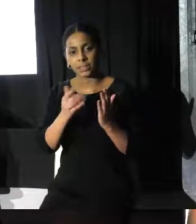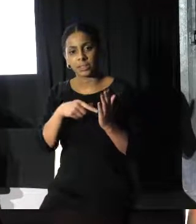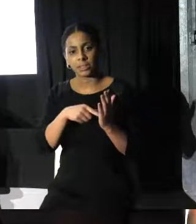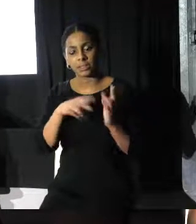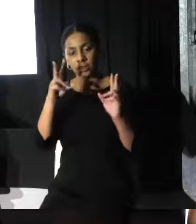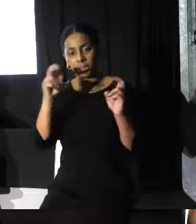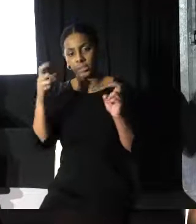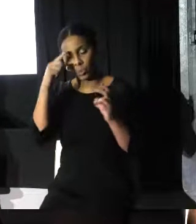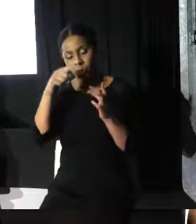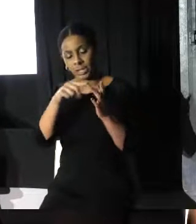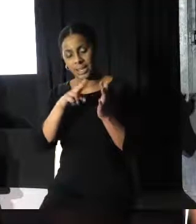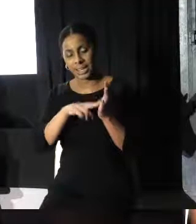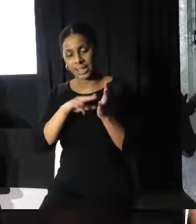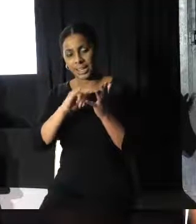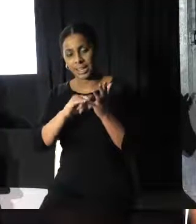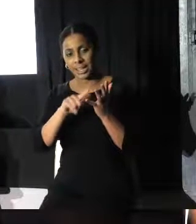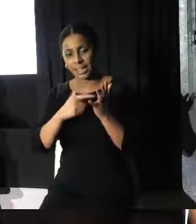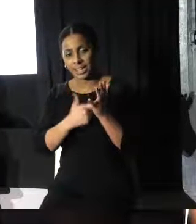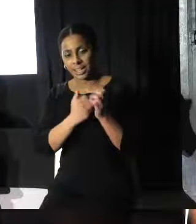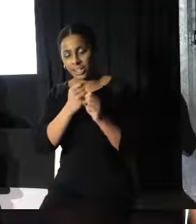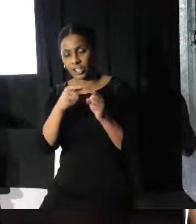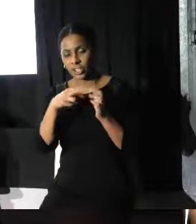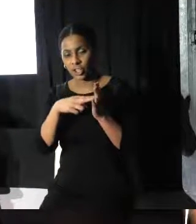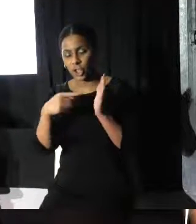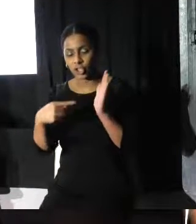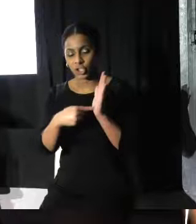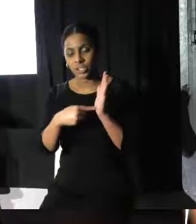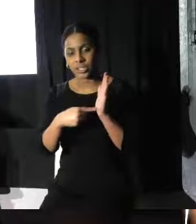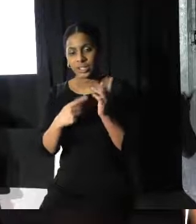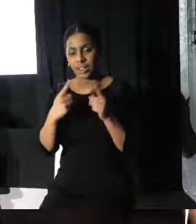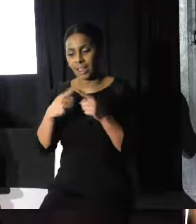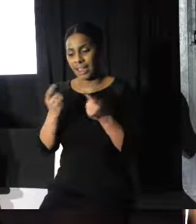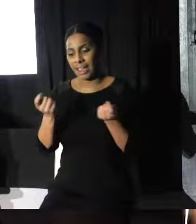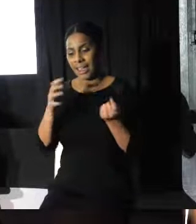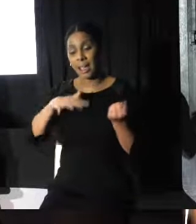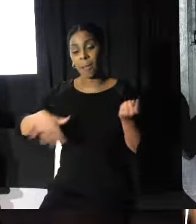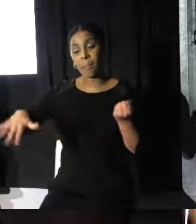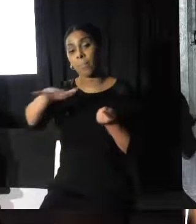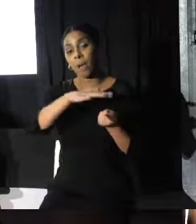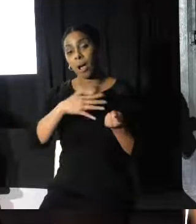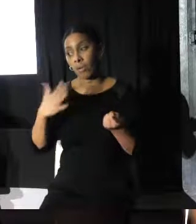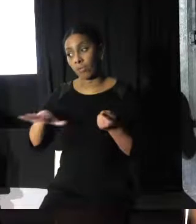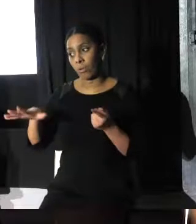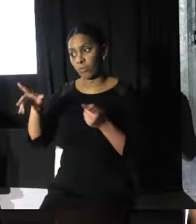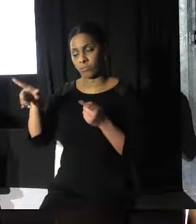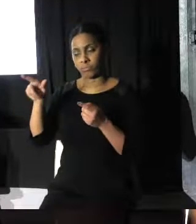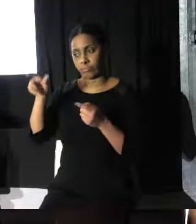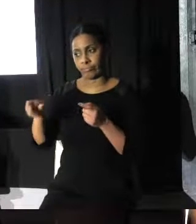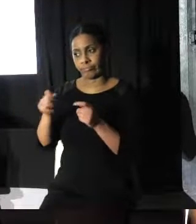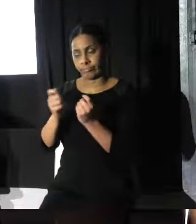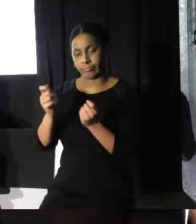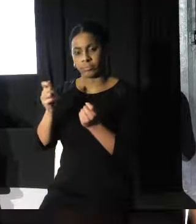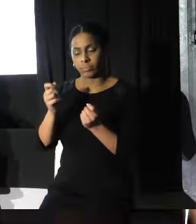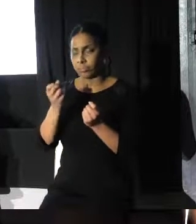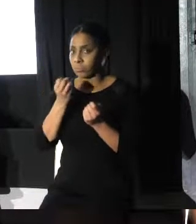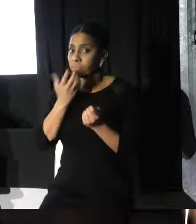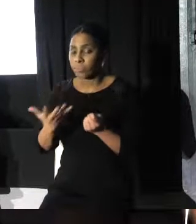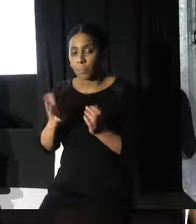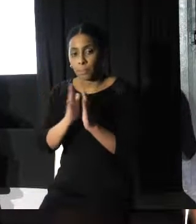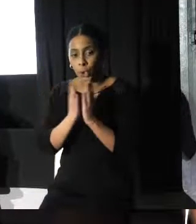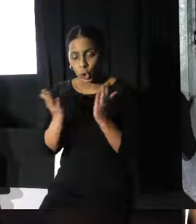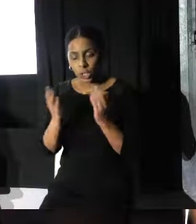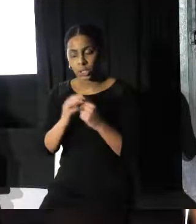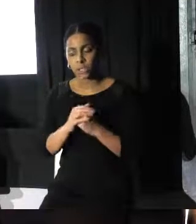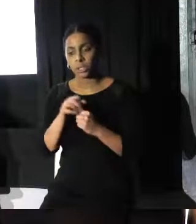Insurgent Empire by Priya Gopal. Absolutely fantastic book that exactly as you say, not